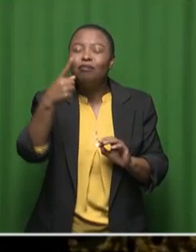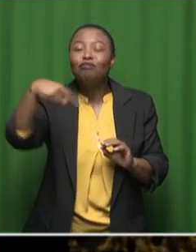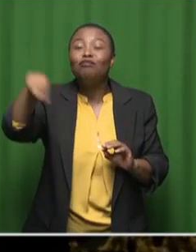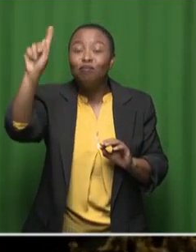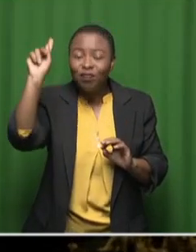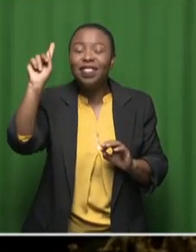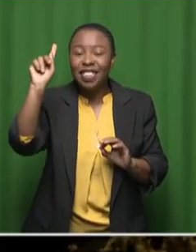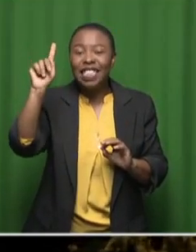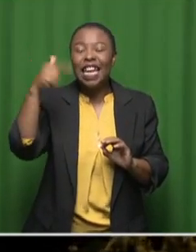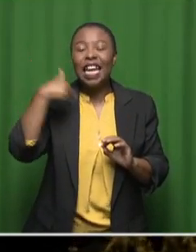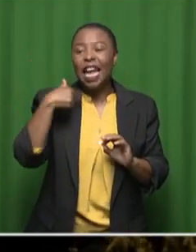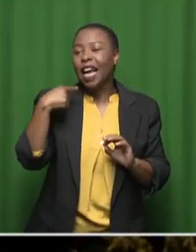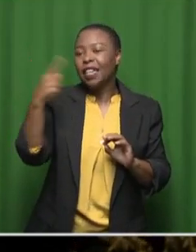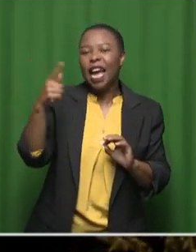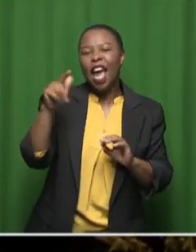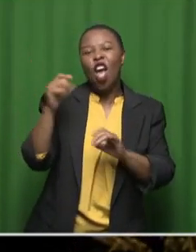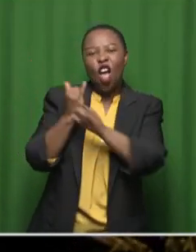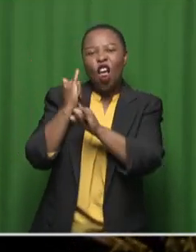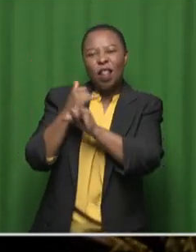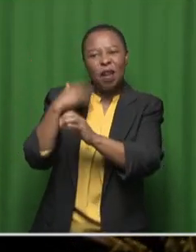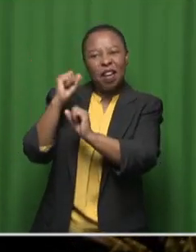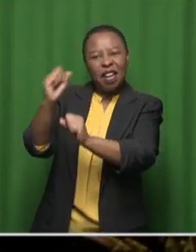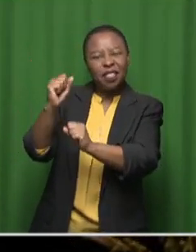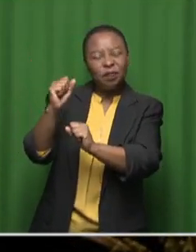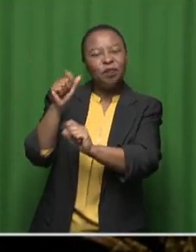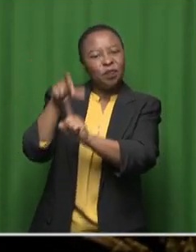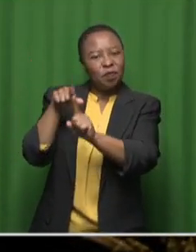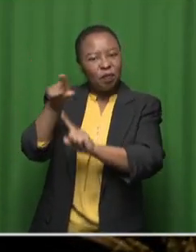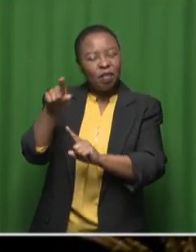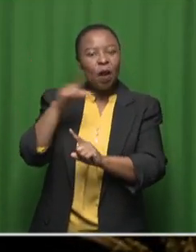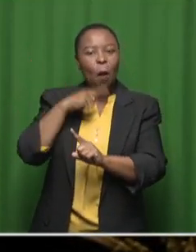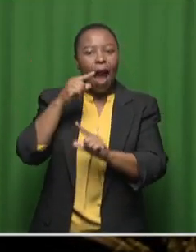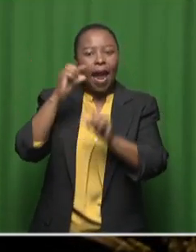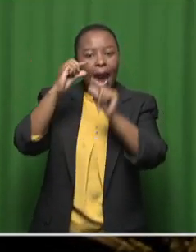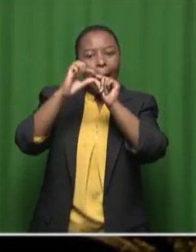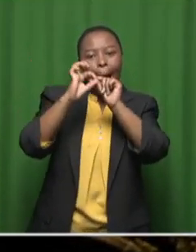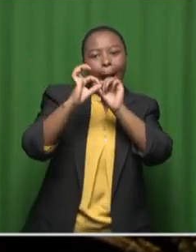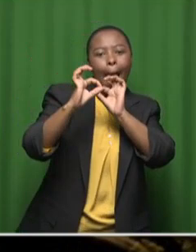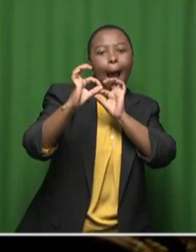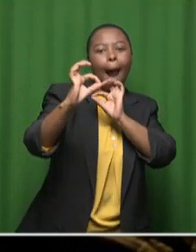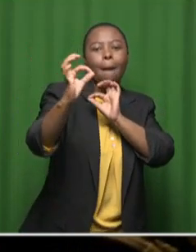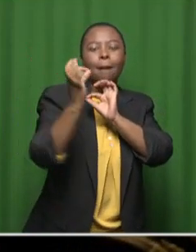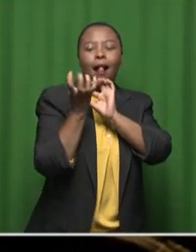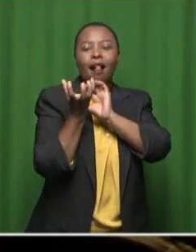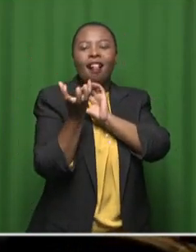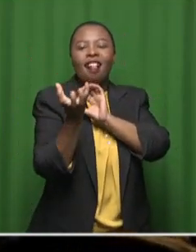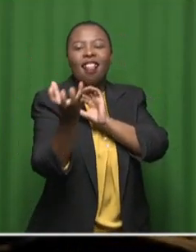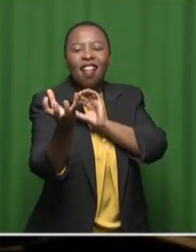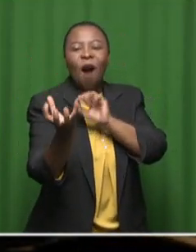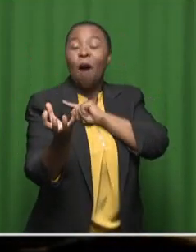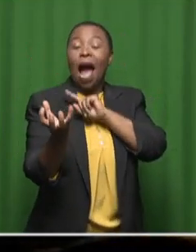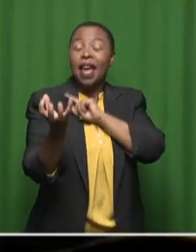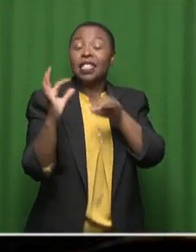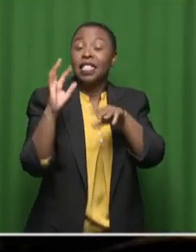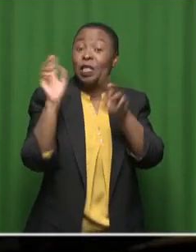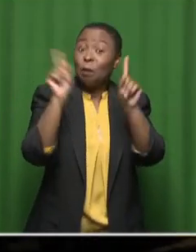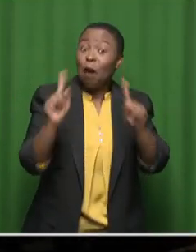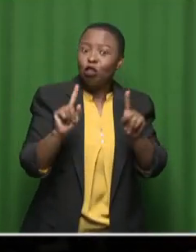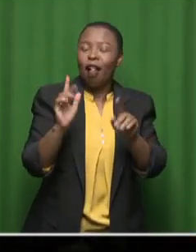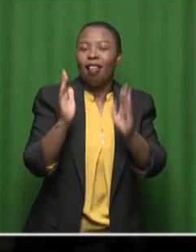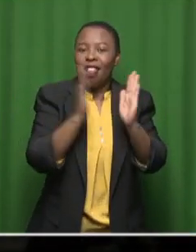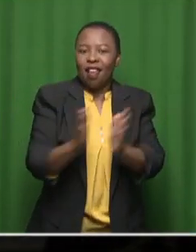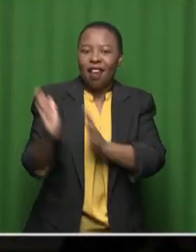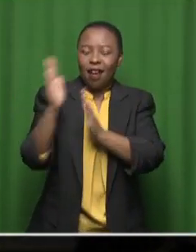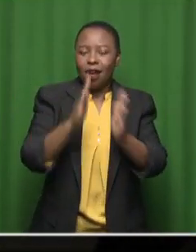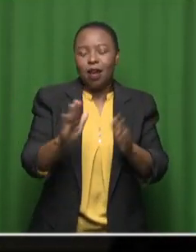saying to Colette van Aswegen earlier as we came up with the cable car, which they made special arrangements for us, by the way, it